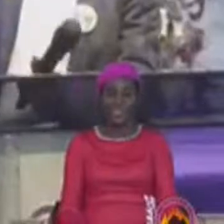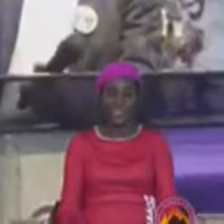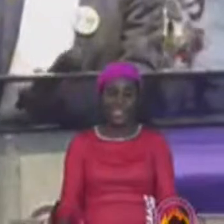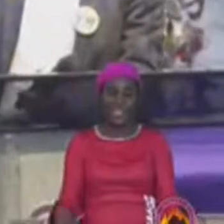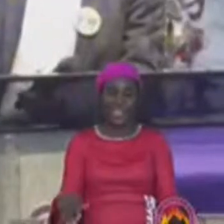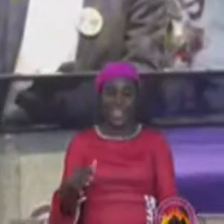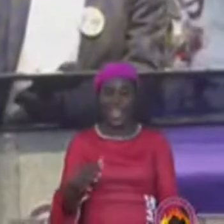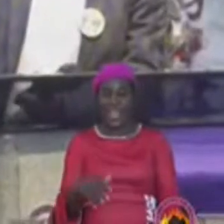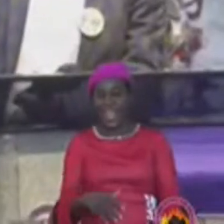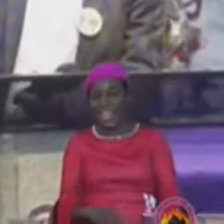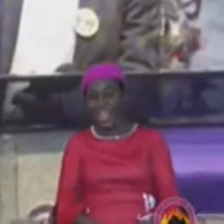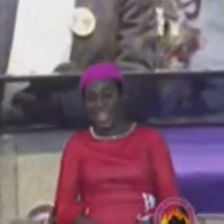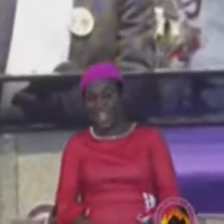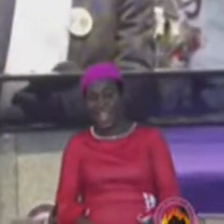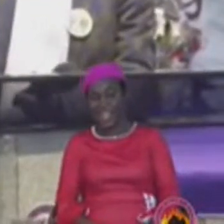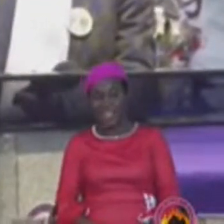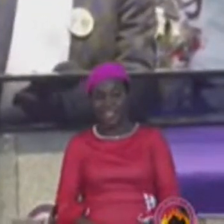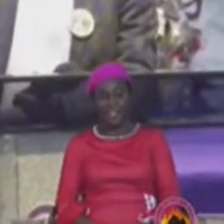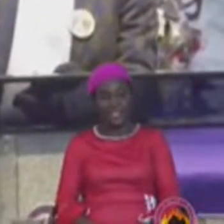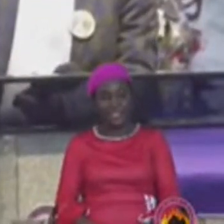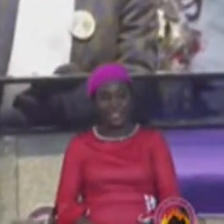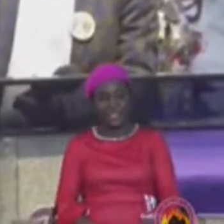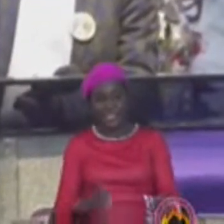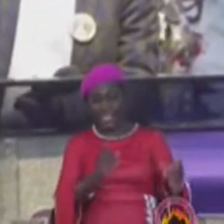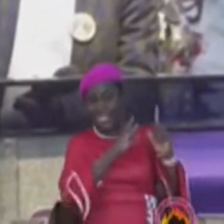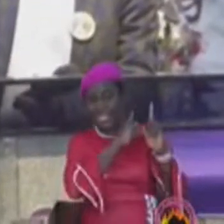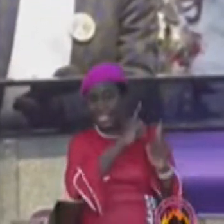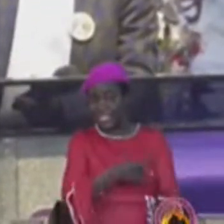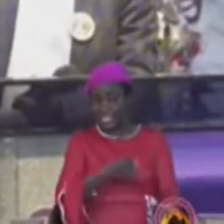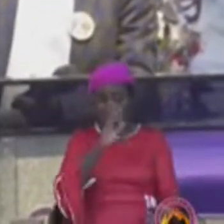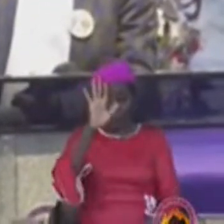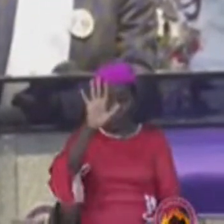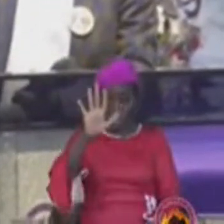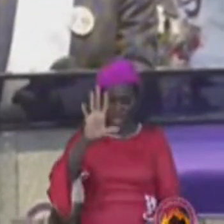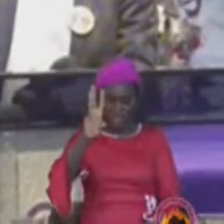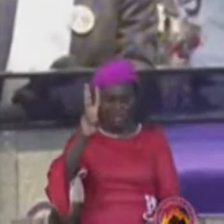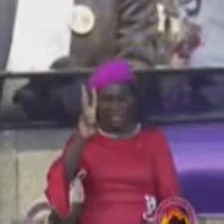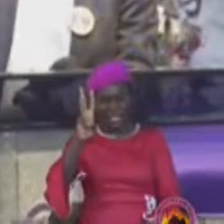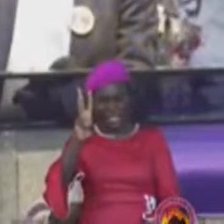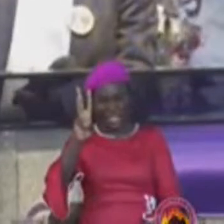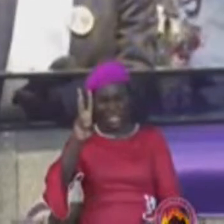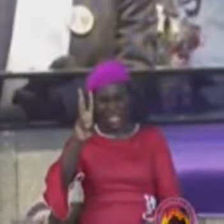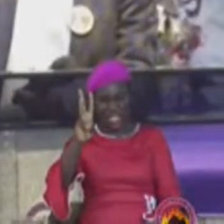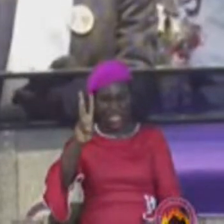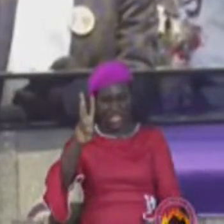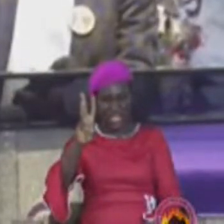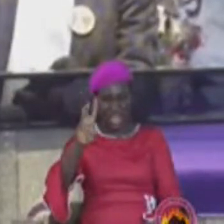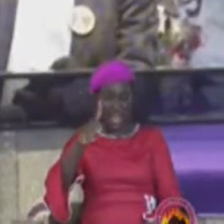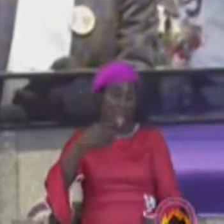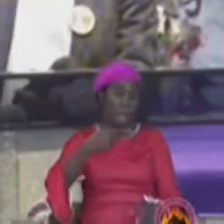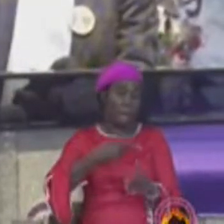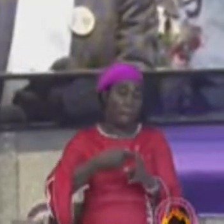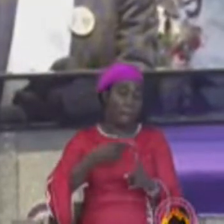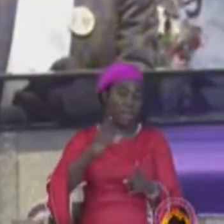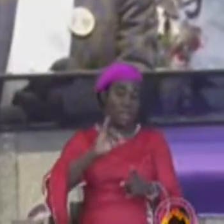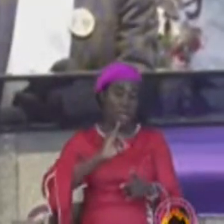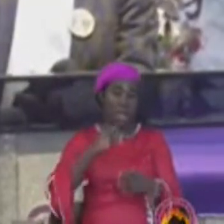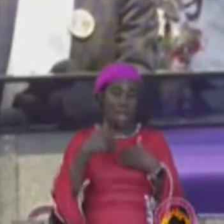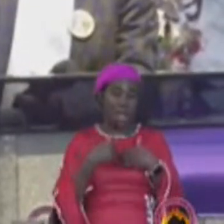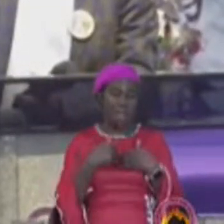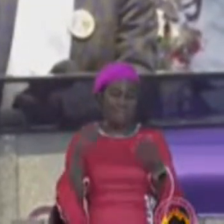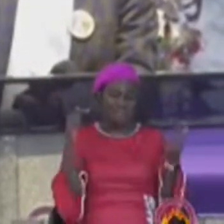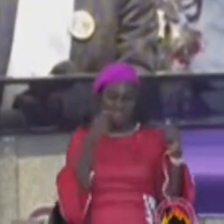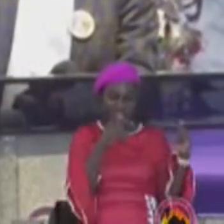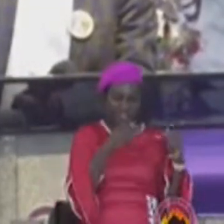My name is Shrega Ogunlano. Since like 5-6 months ago, I've been feeling strange pains in my body. It came suddenly.